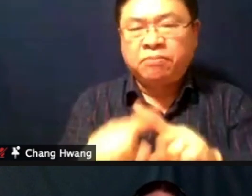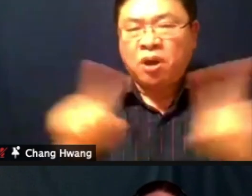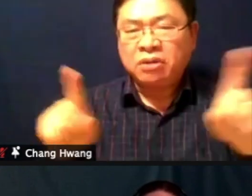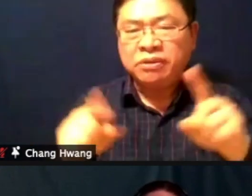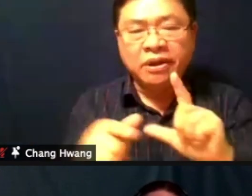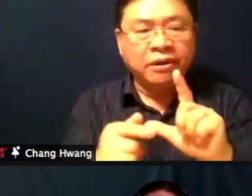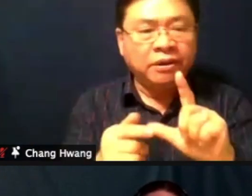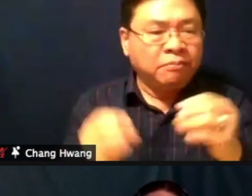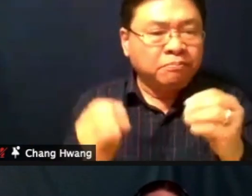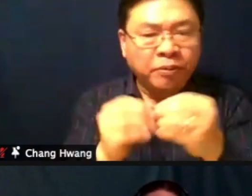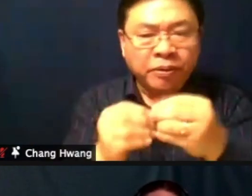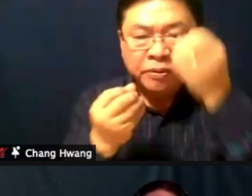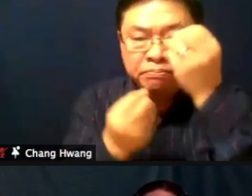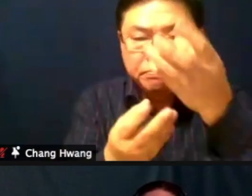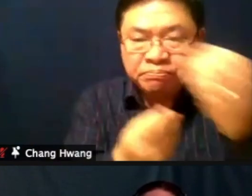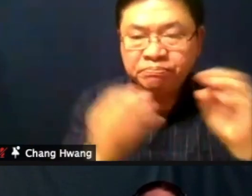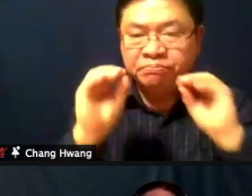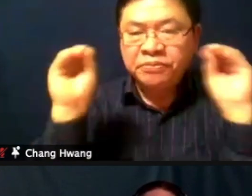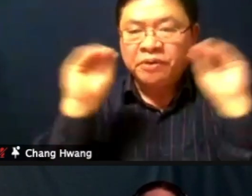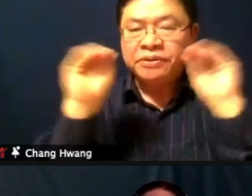that opportunity and that access.